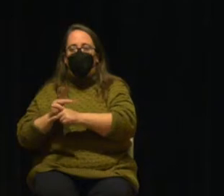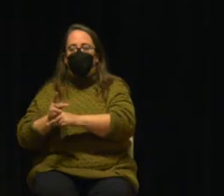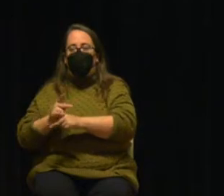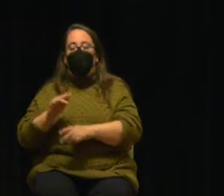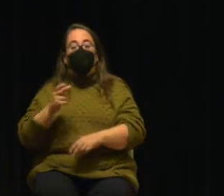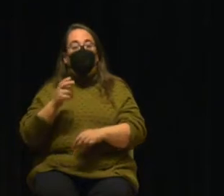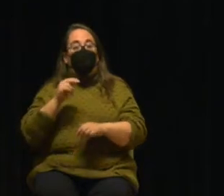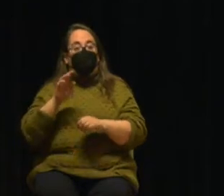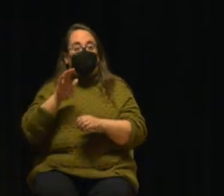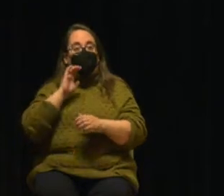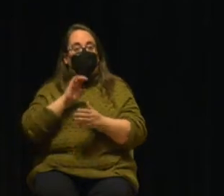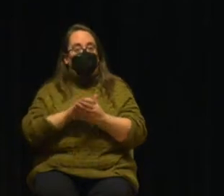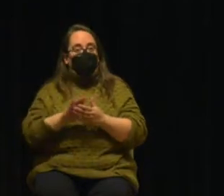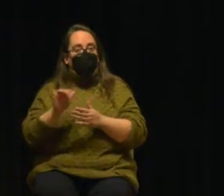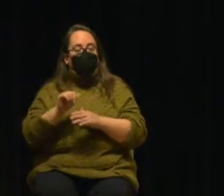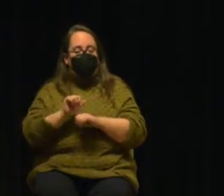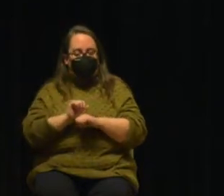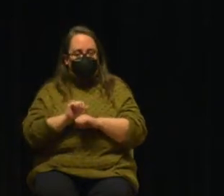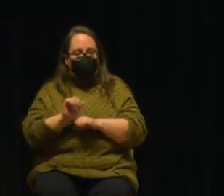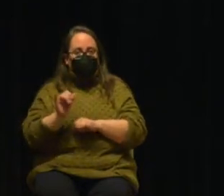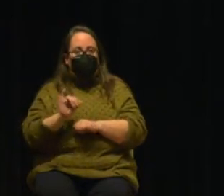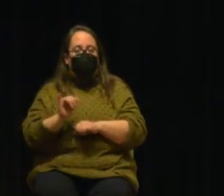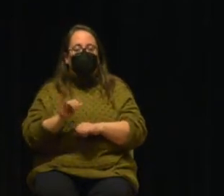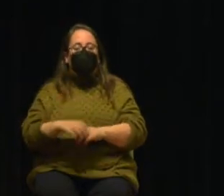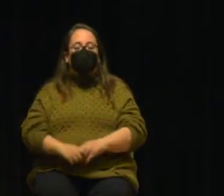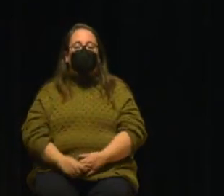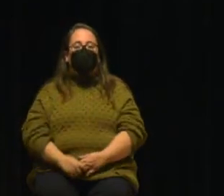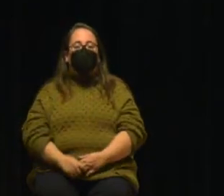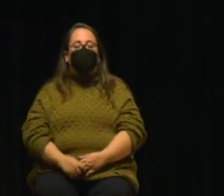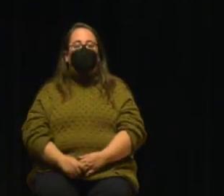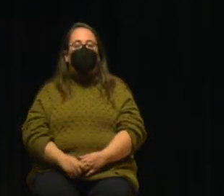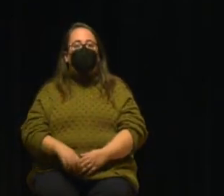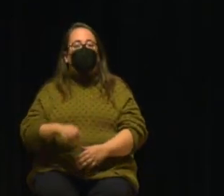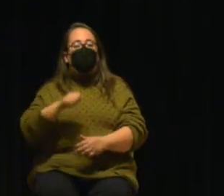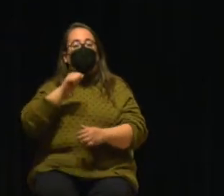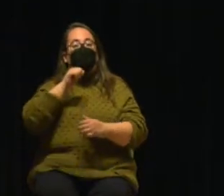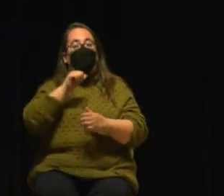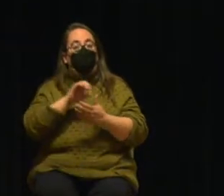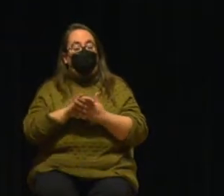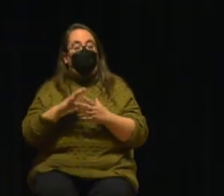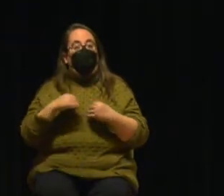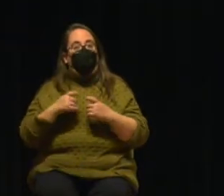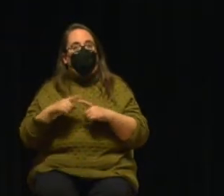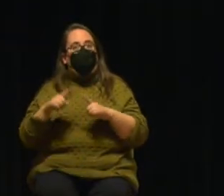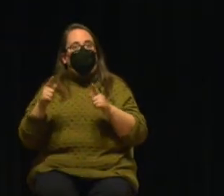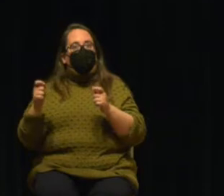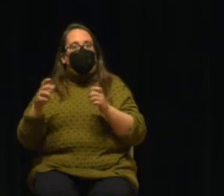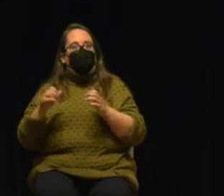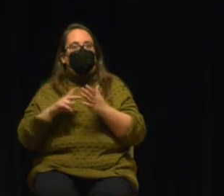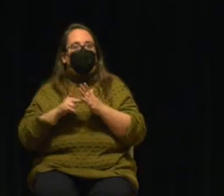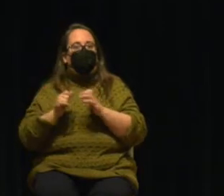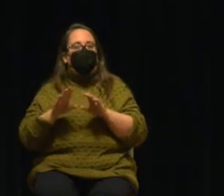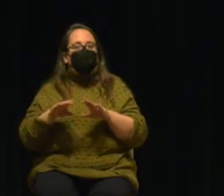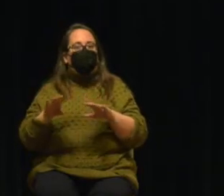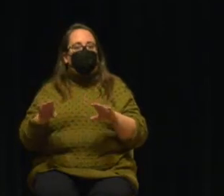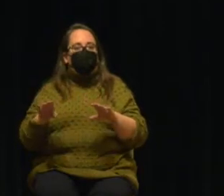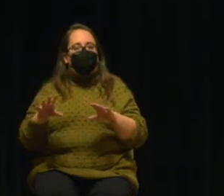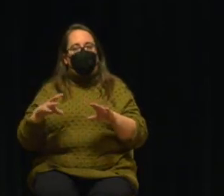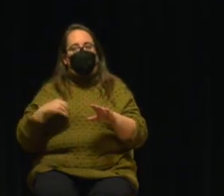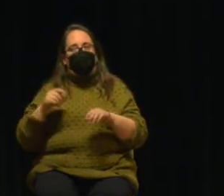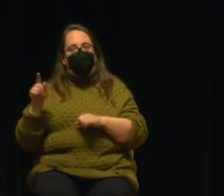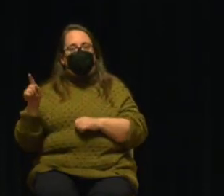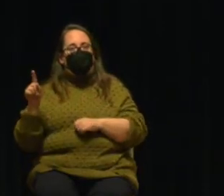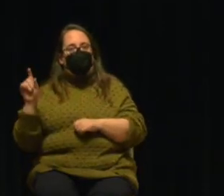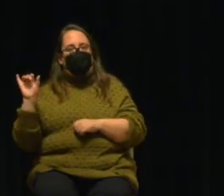Brown's wife was also enslaved, but his wife was owned by a different master, which means that their children were owned by that